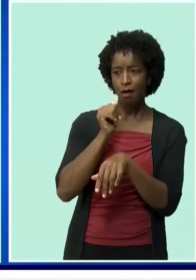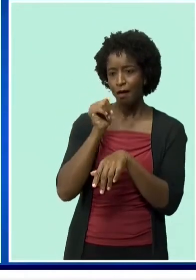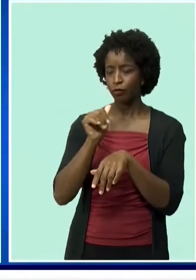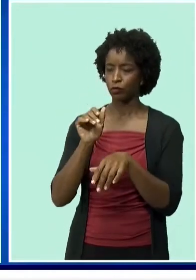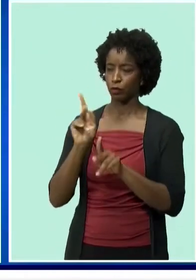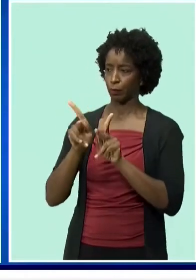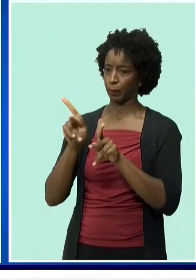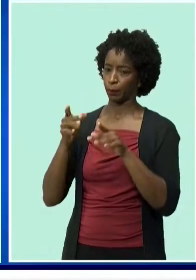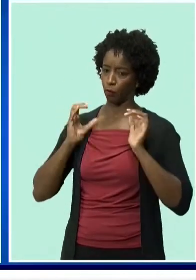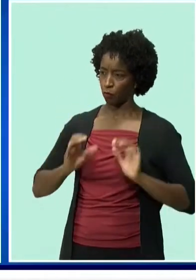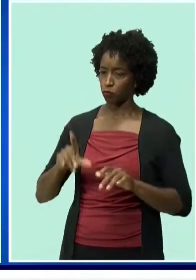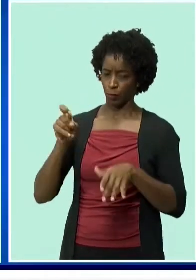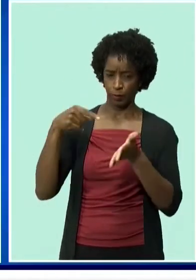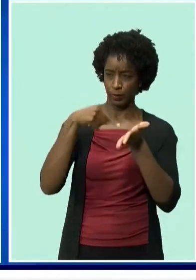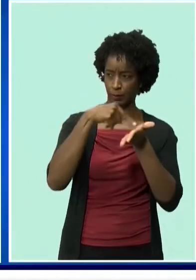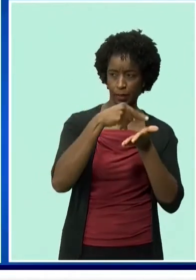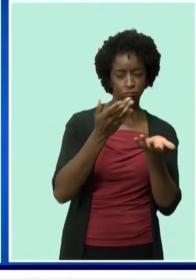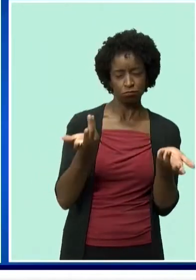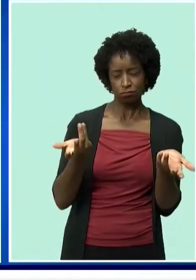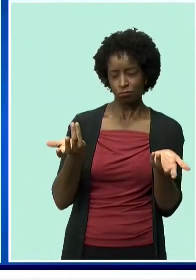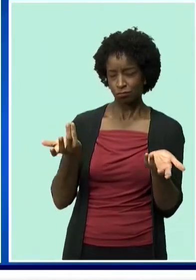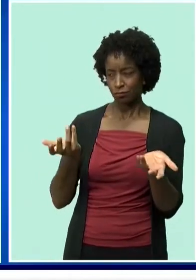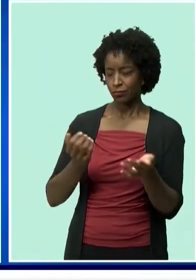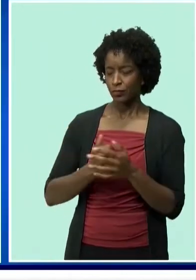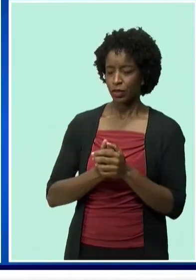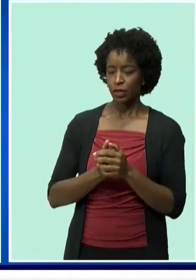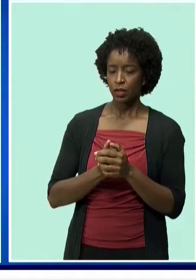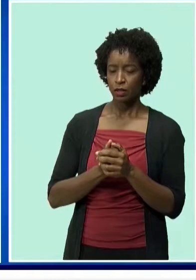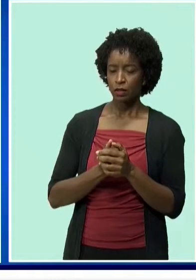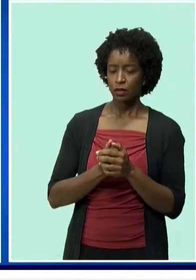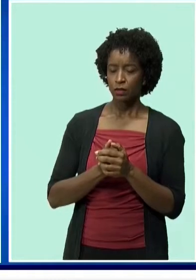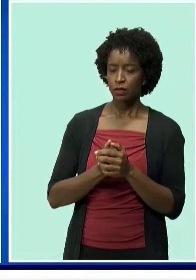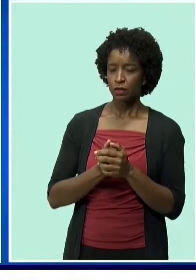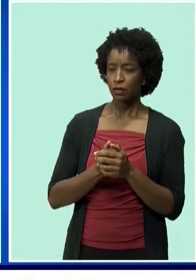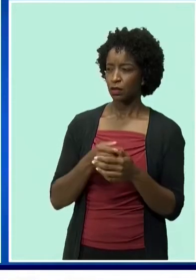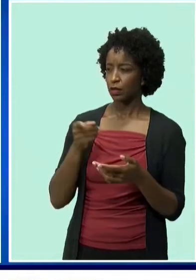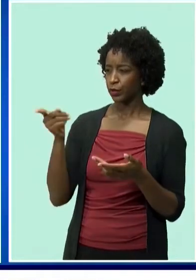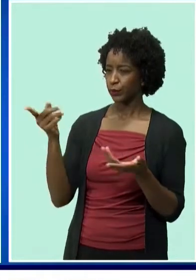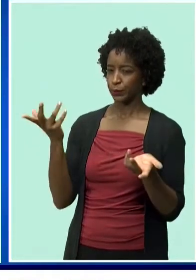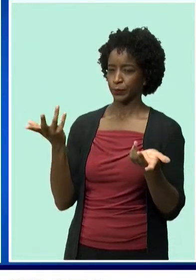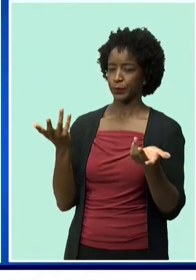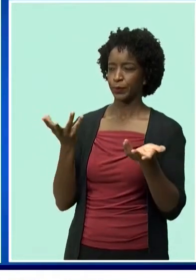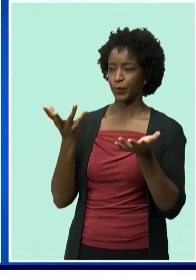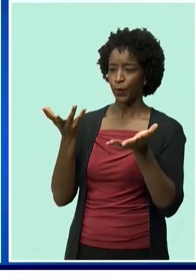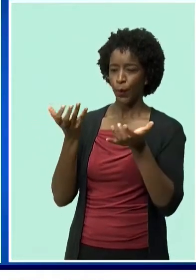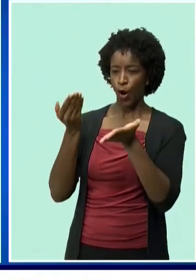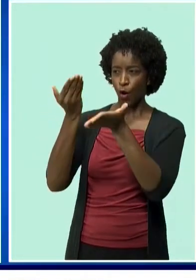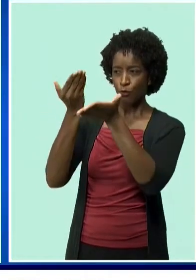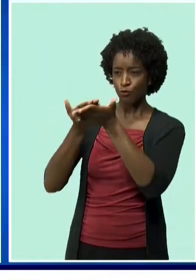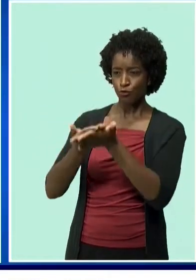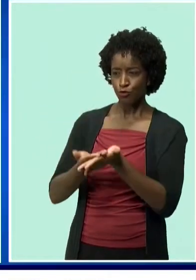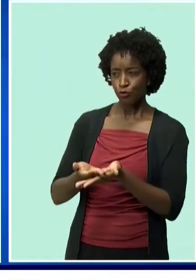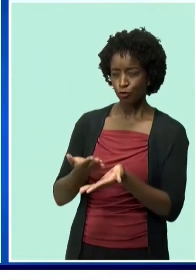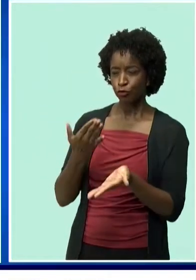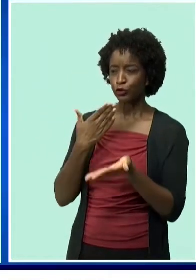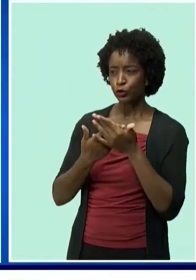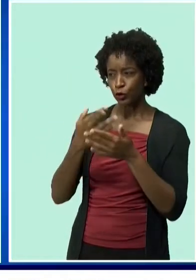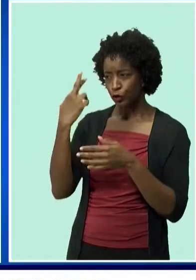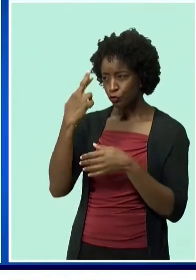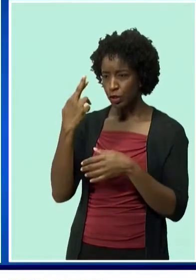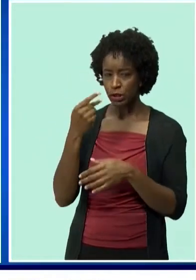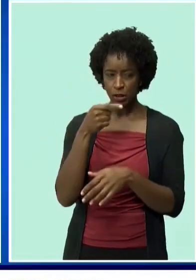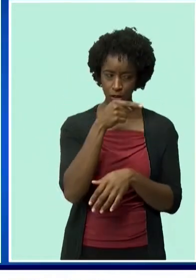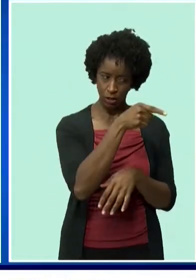with. And the question you asked about justifying it, my colleague who deals with cost of service